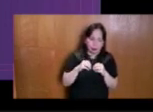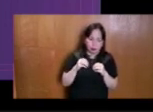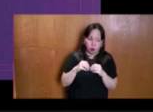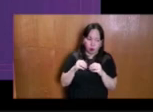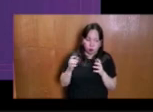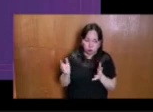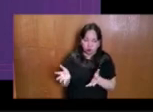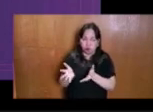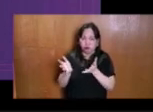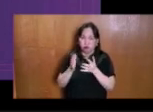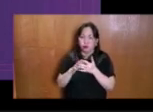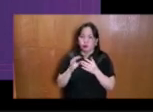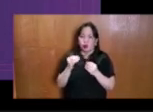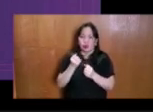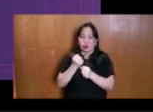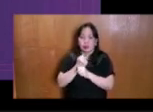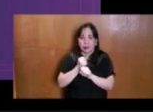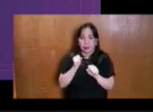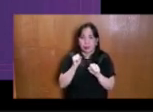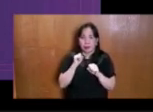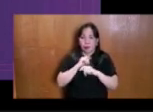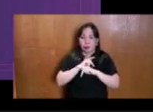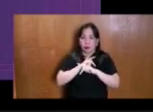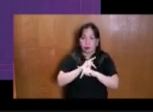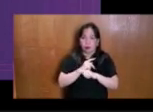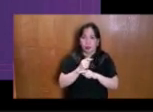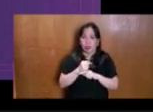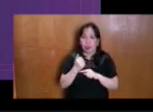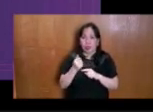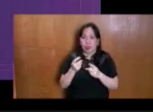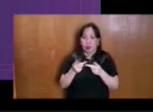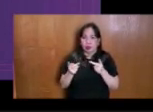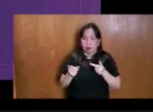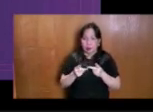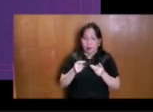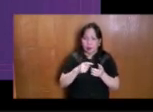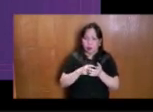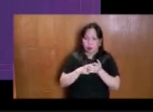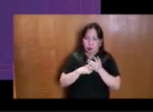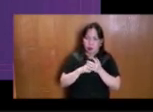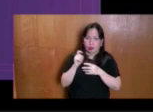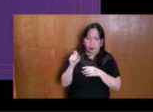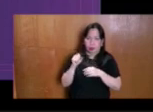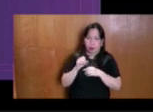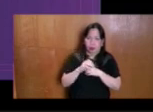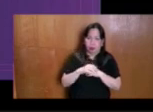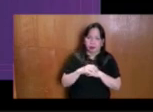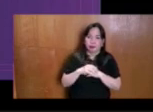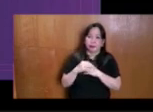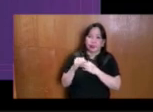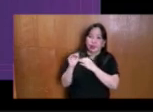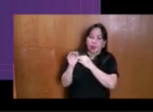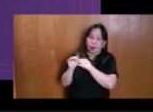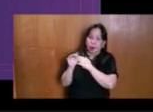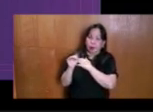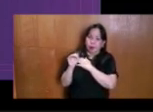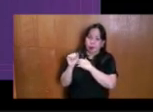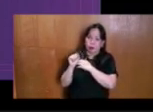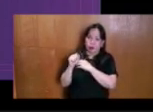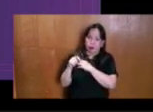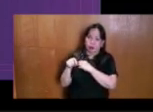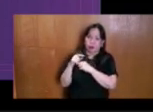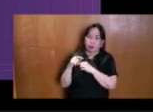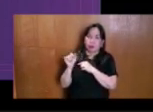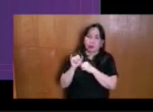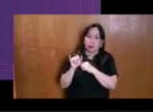robustness, security, and safety. And many other workplaces would be requiring that as well. Accountability is an